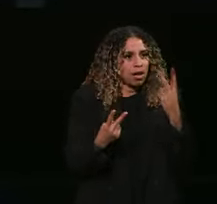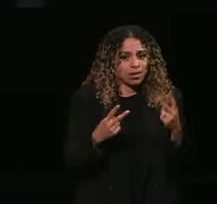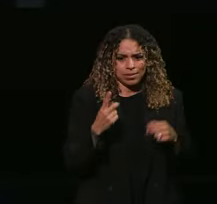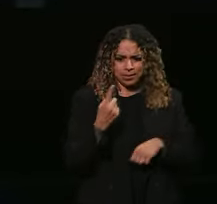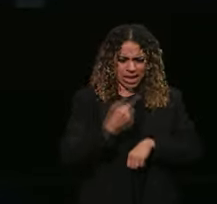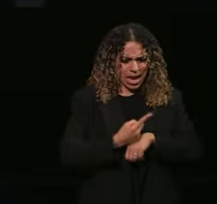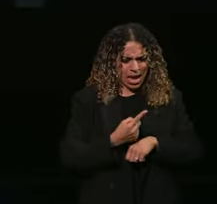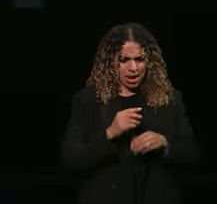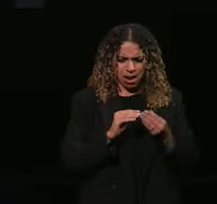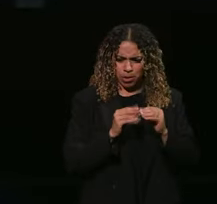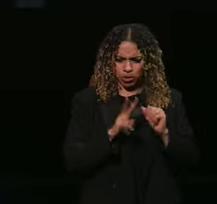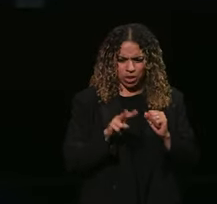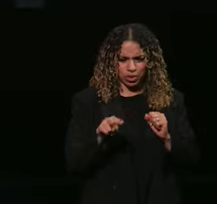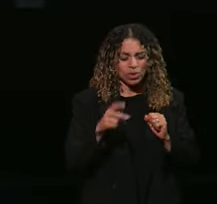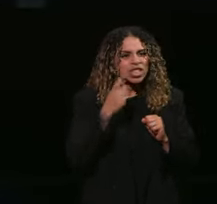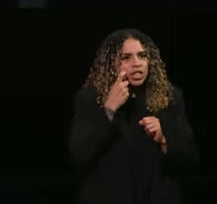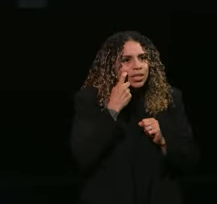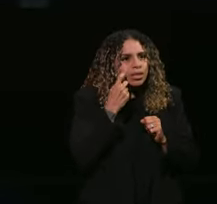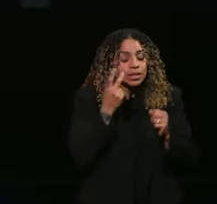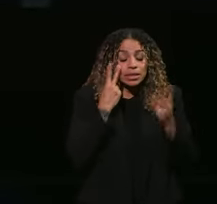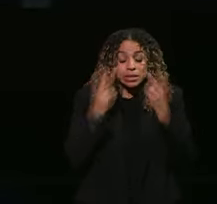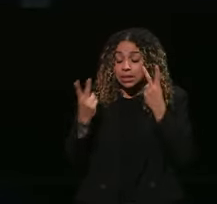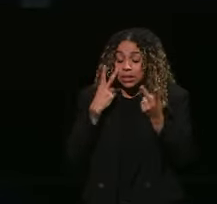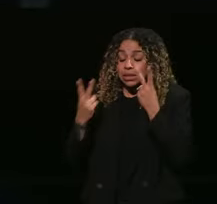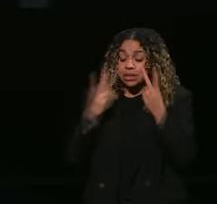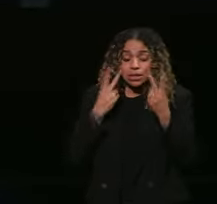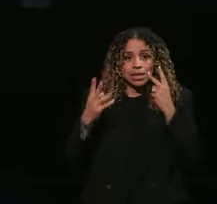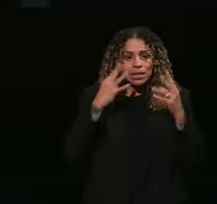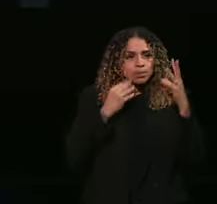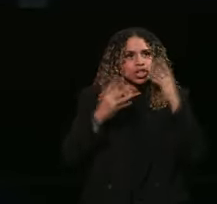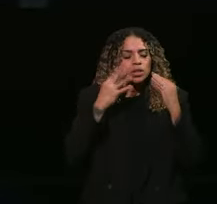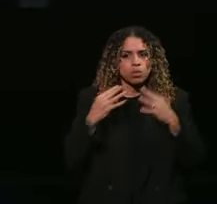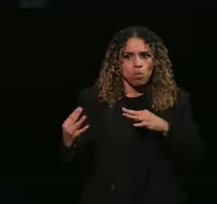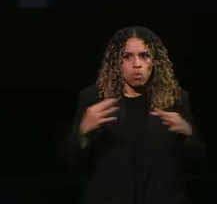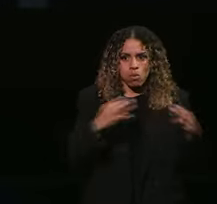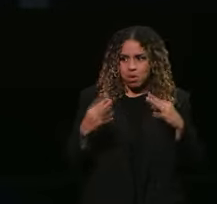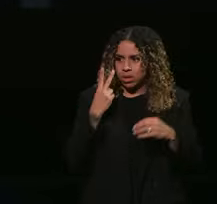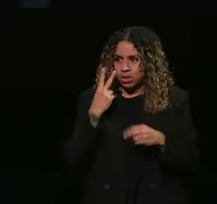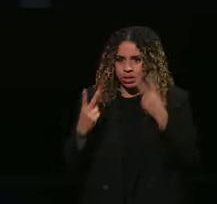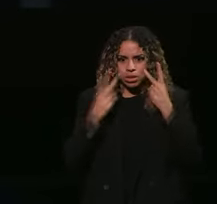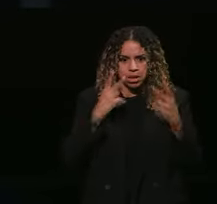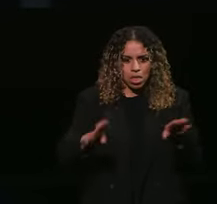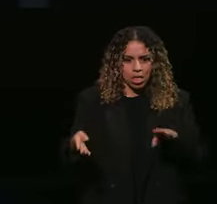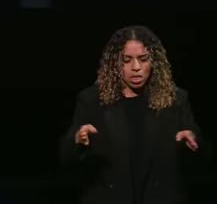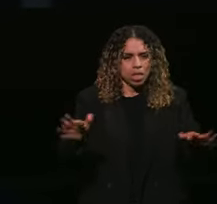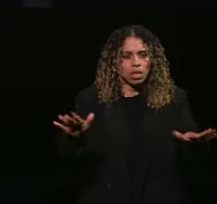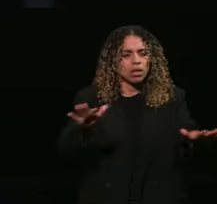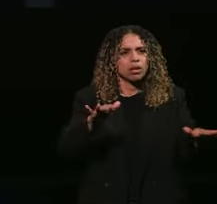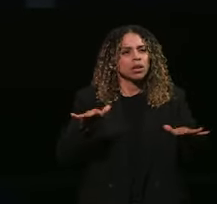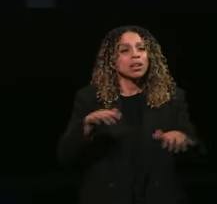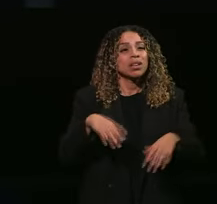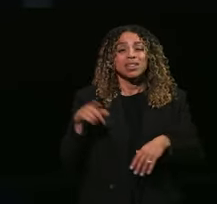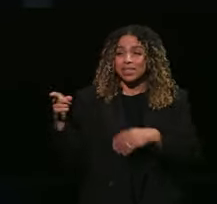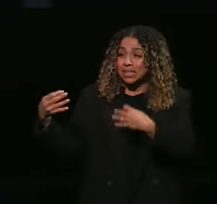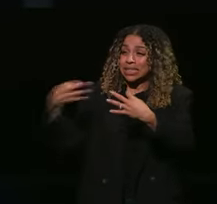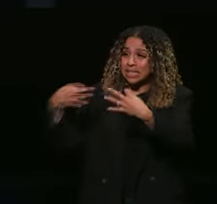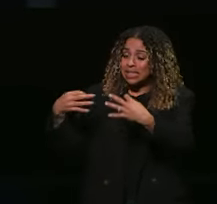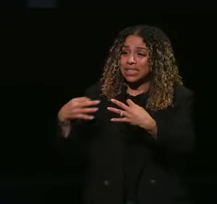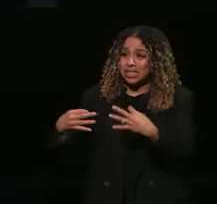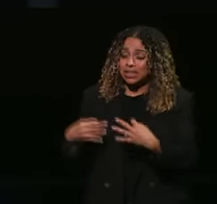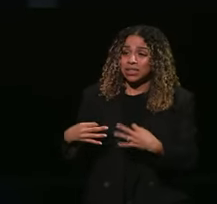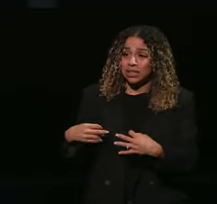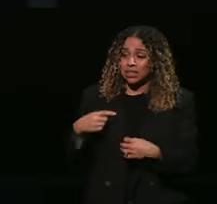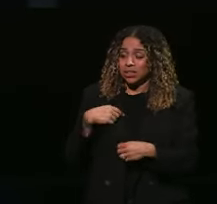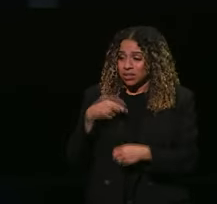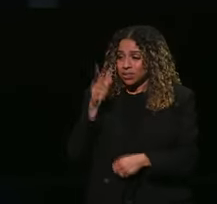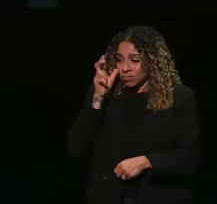shortly after he had just seen and experienced all of this. And so the process of listening to him describe what he